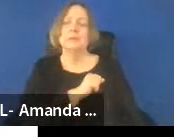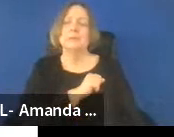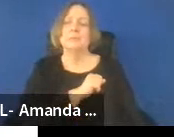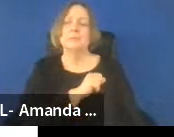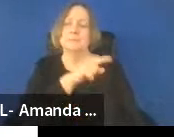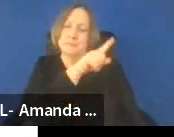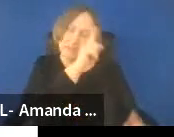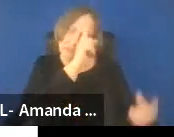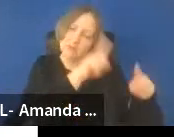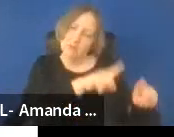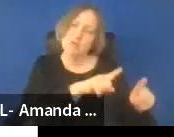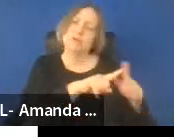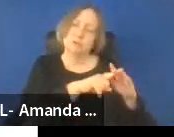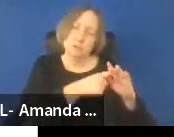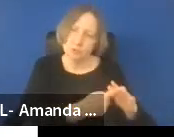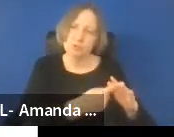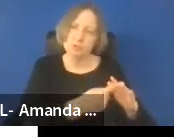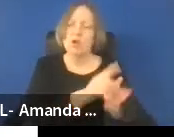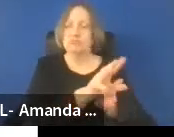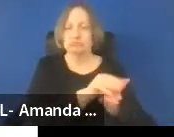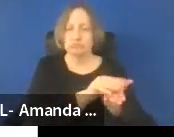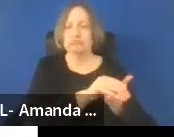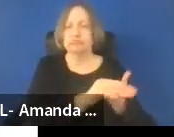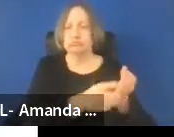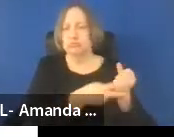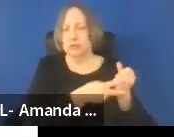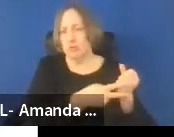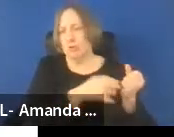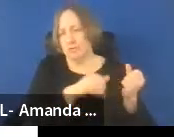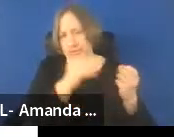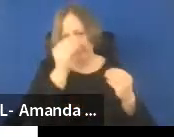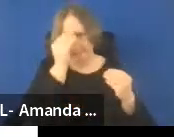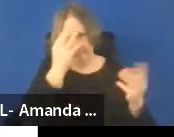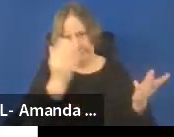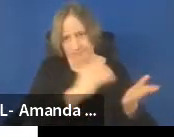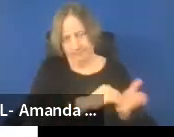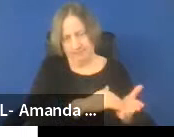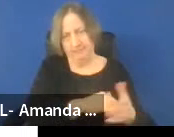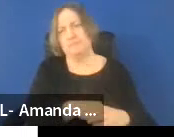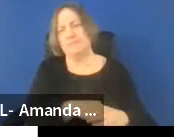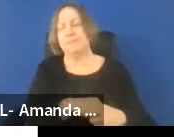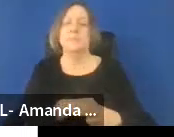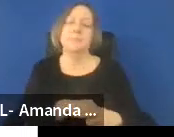they agreed to start recording those again.